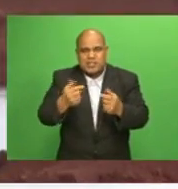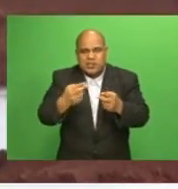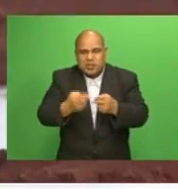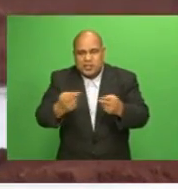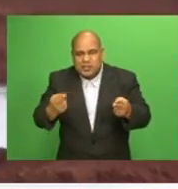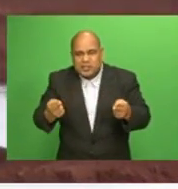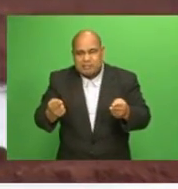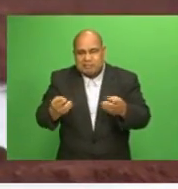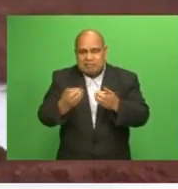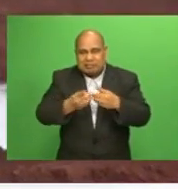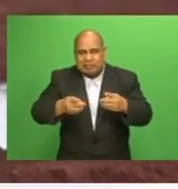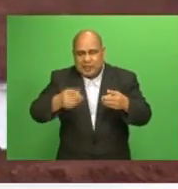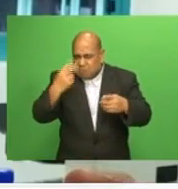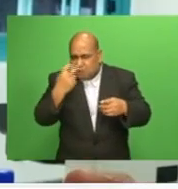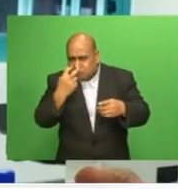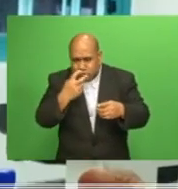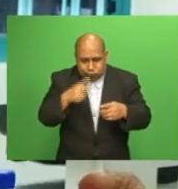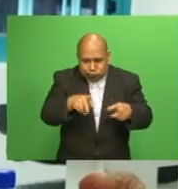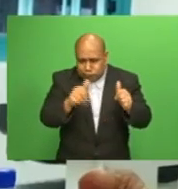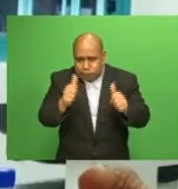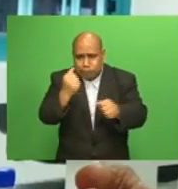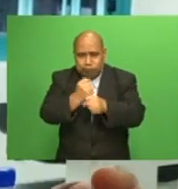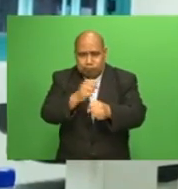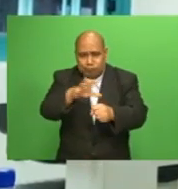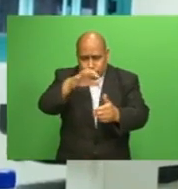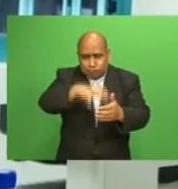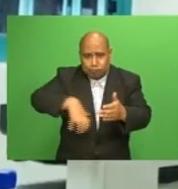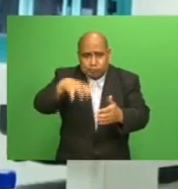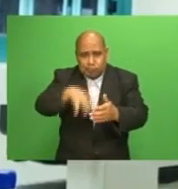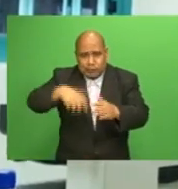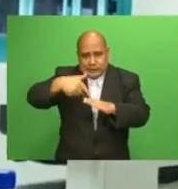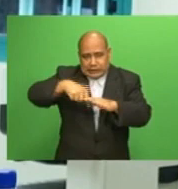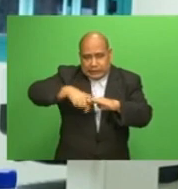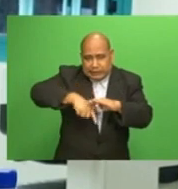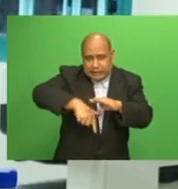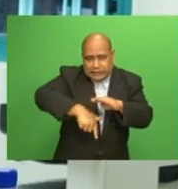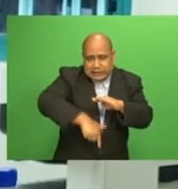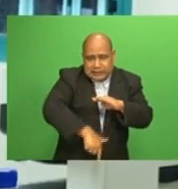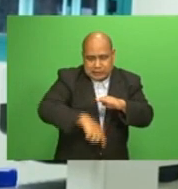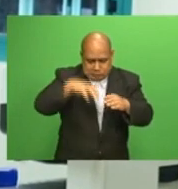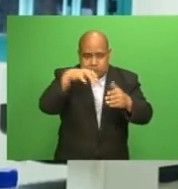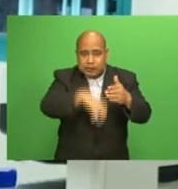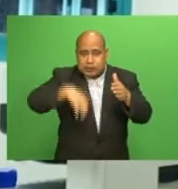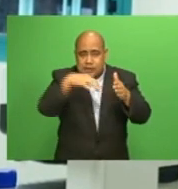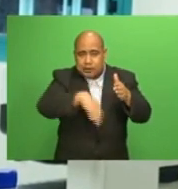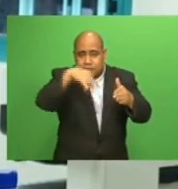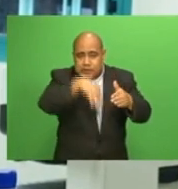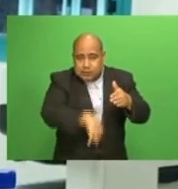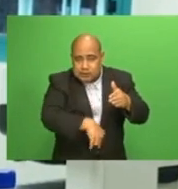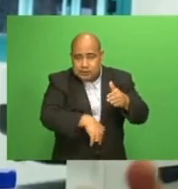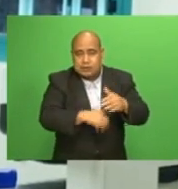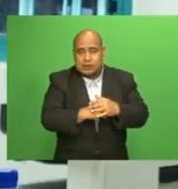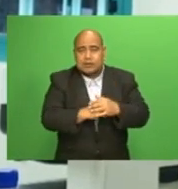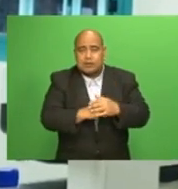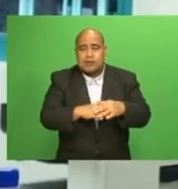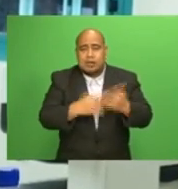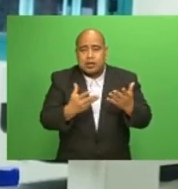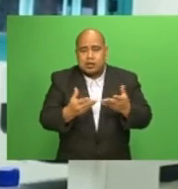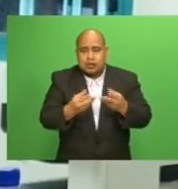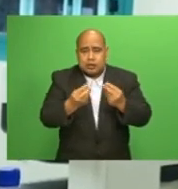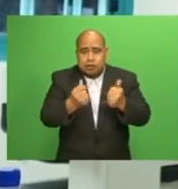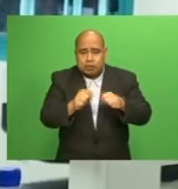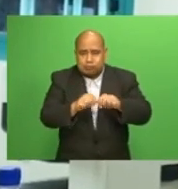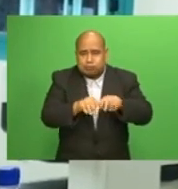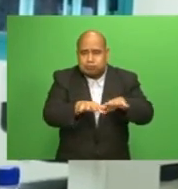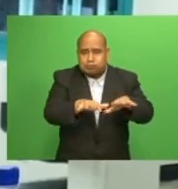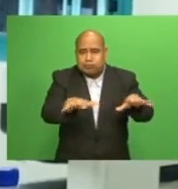impact of the company's works. In terms of sediments going into the streams, when the bauxite was being extracted, it did not